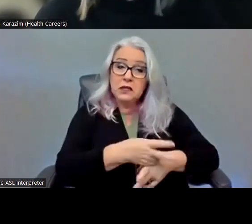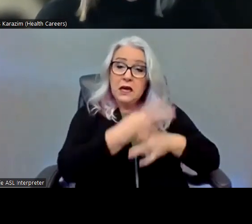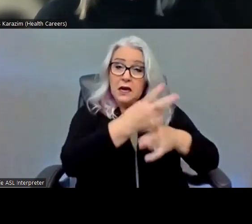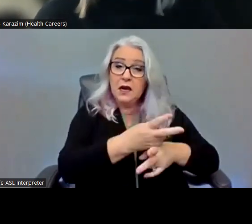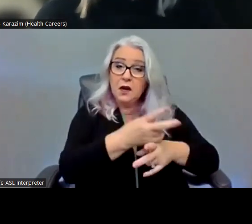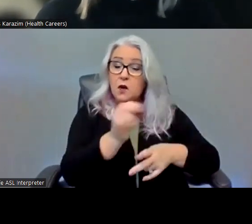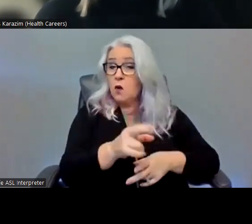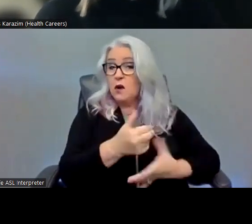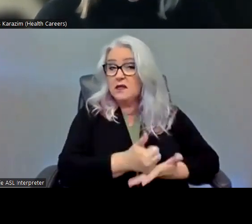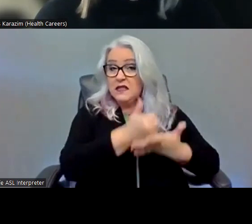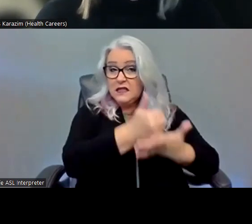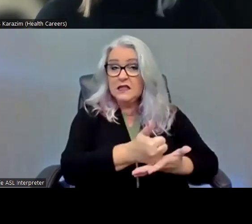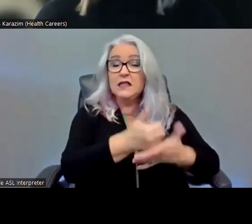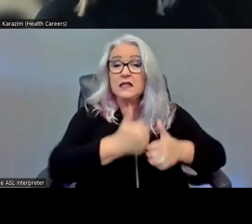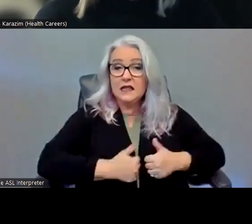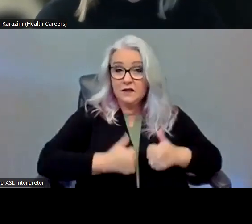assisted living